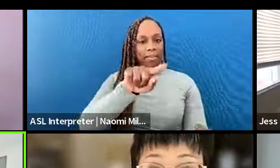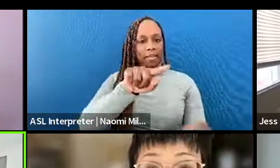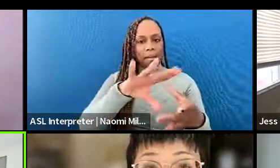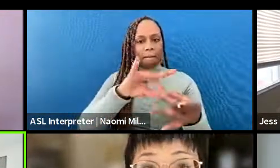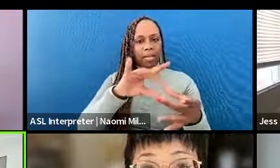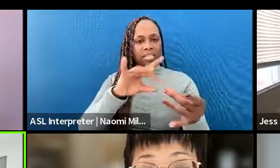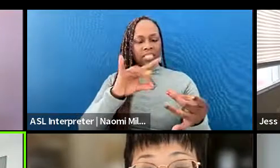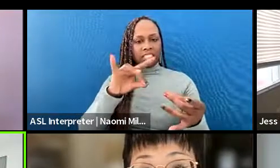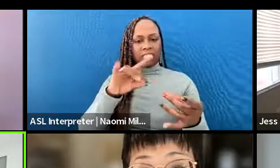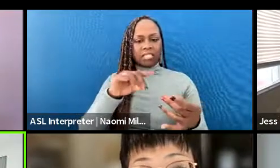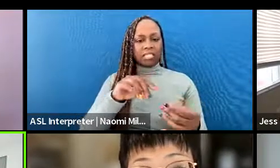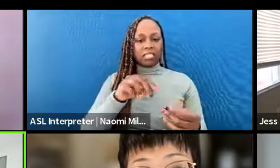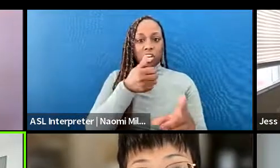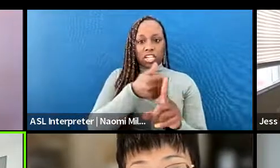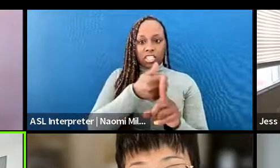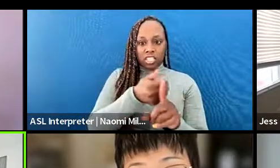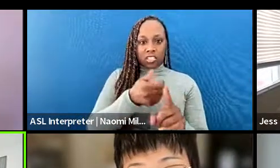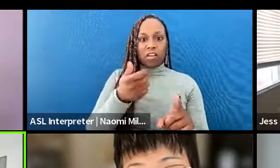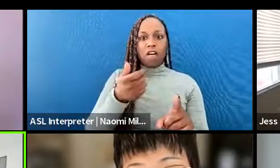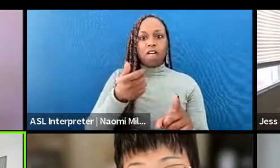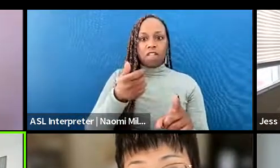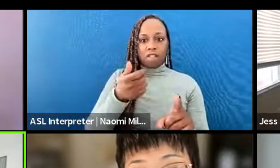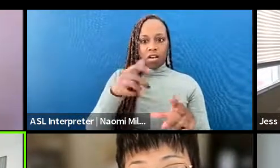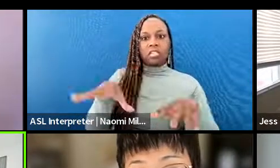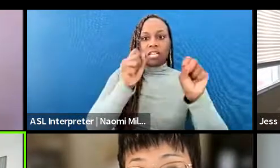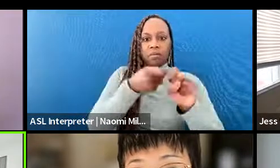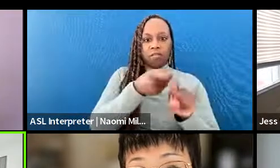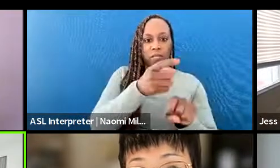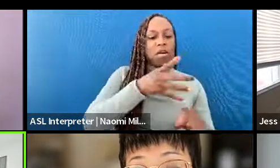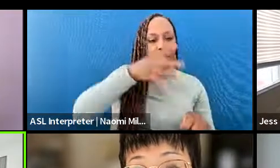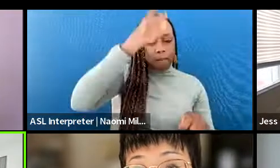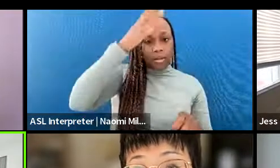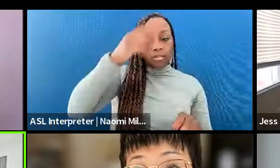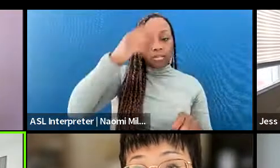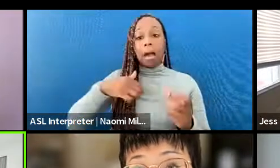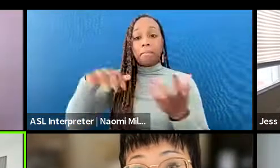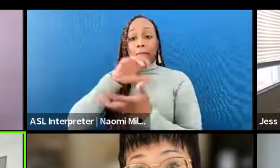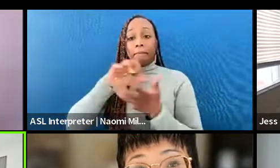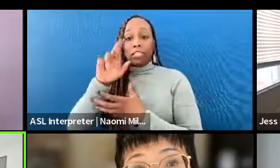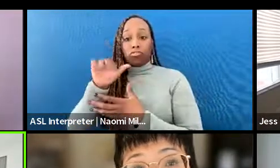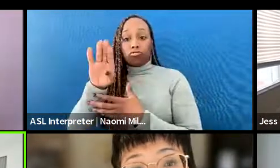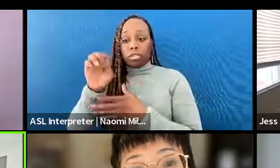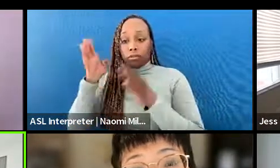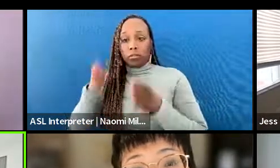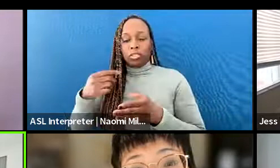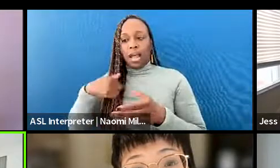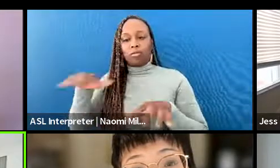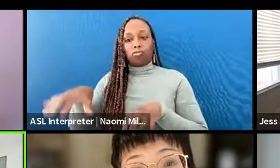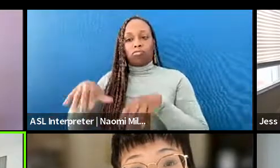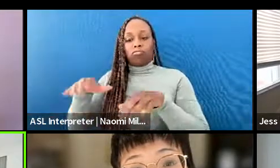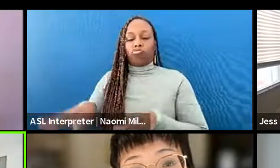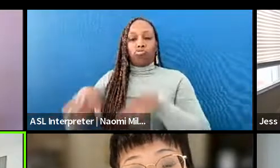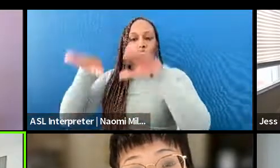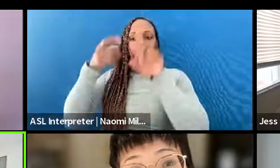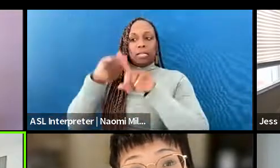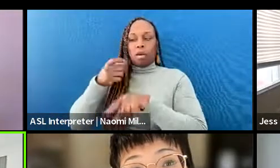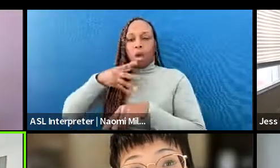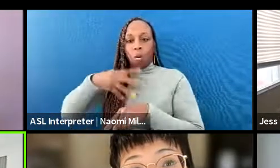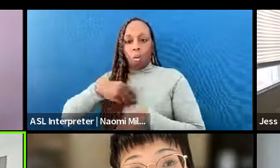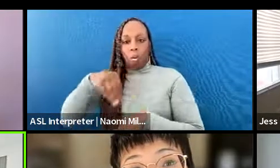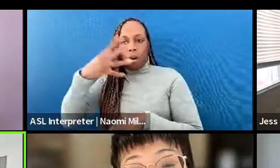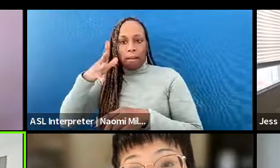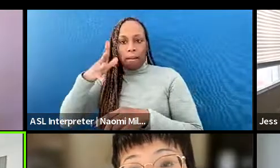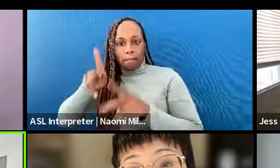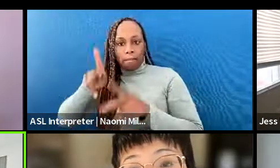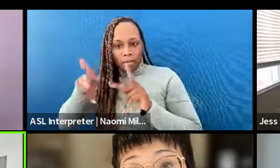an adoptee, and I'm a mixed race person who was raised by white people, and so for me, kinship has never been